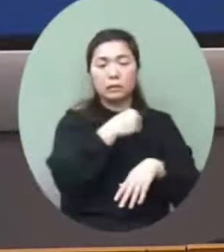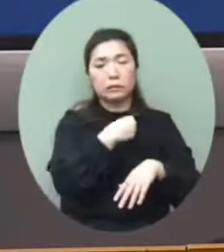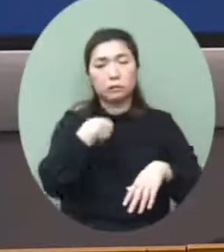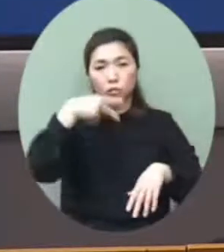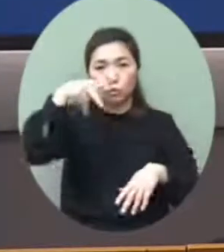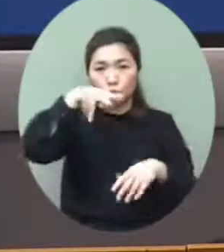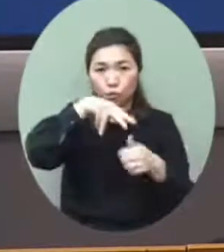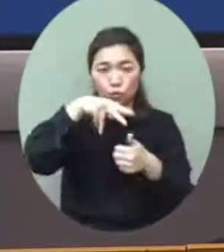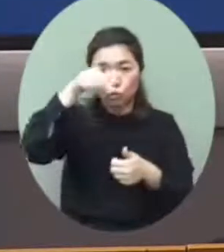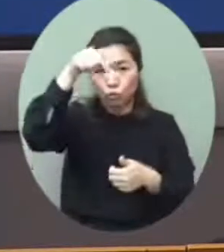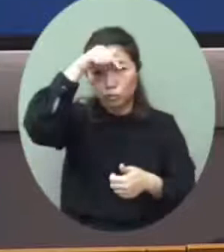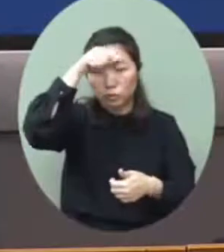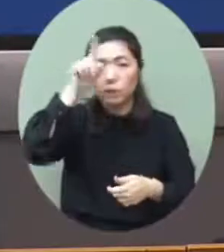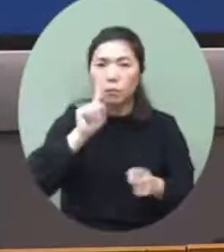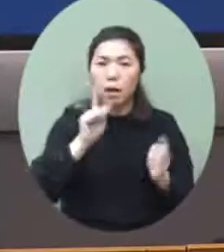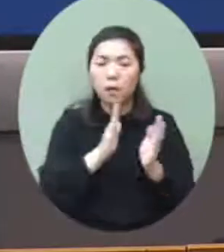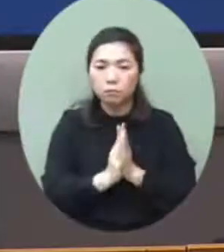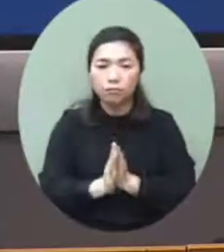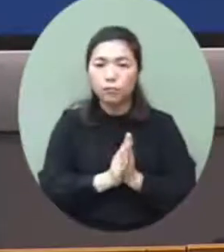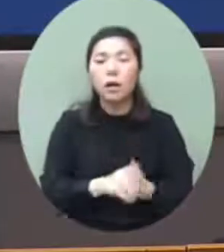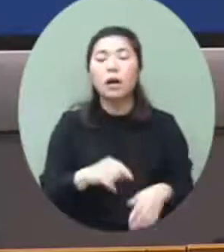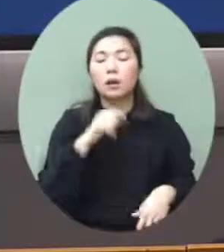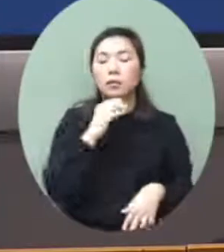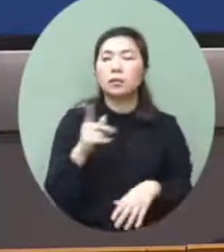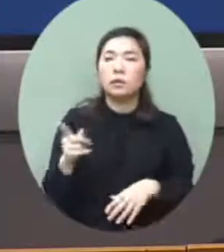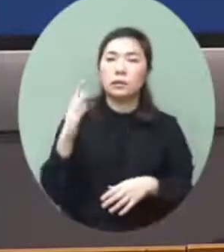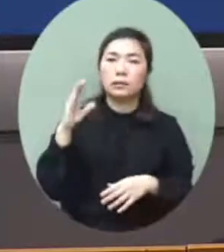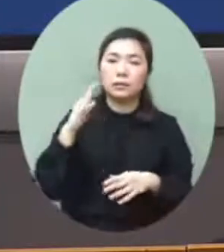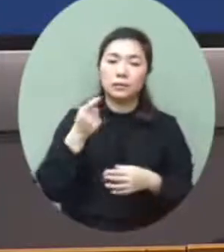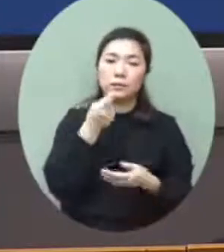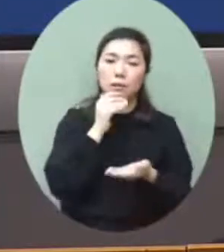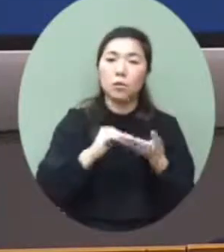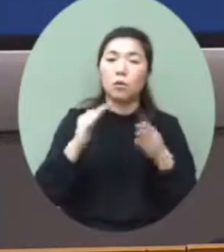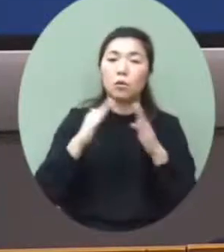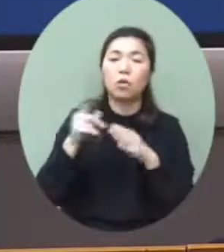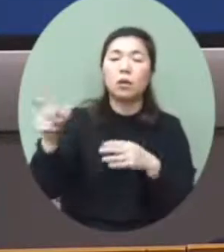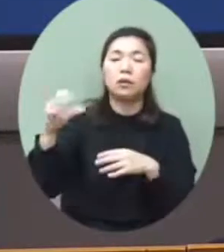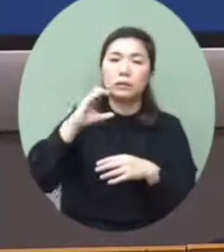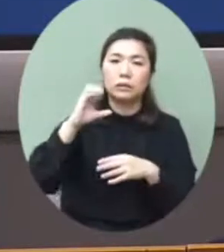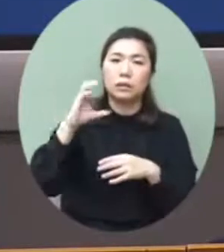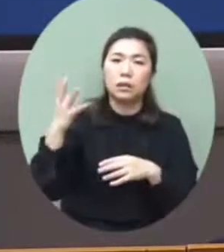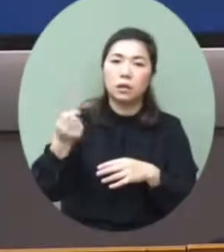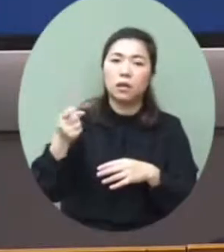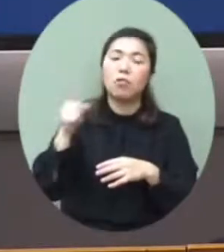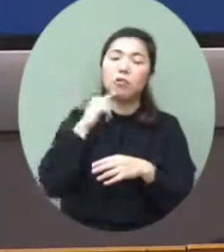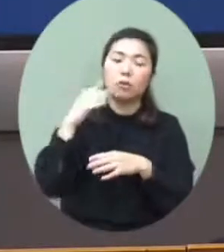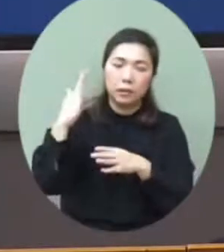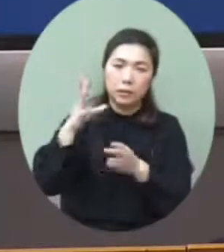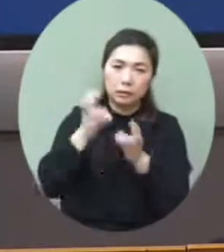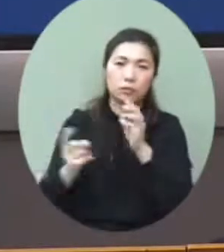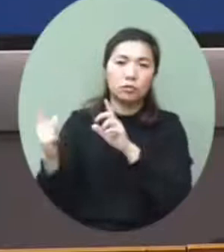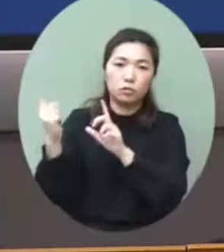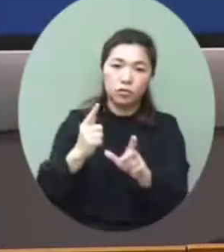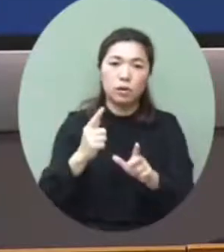hundreds arriving this afternoon will also come on board. And